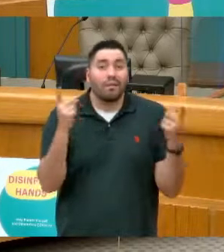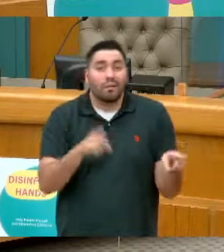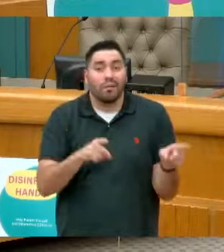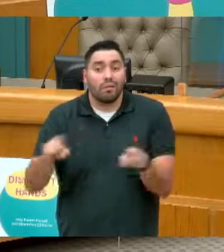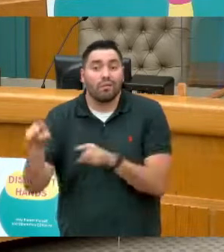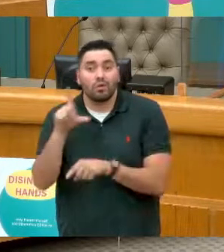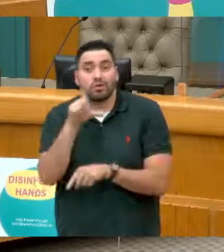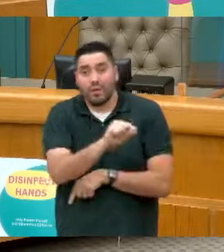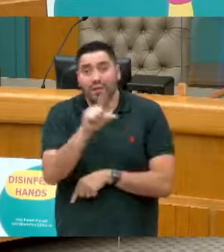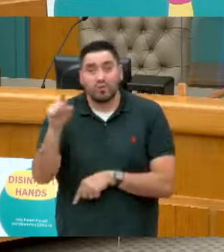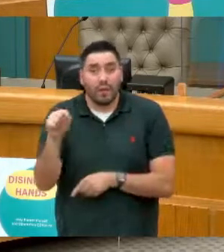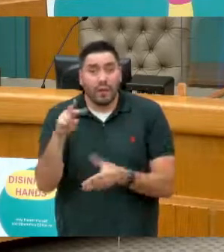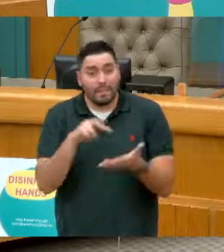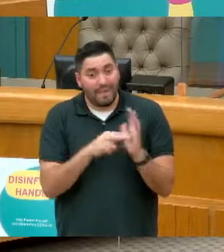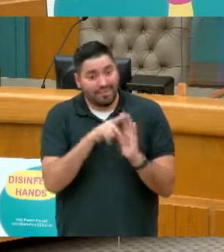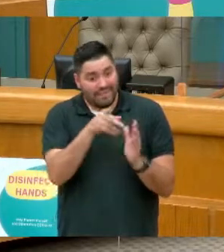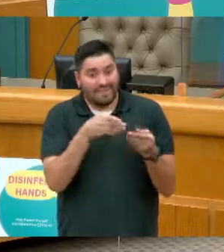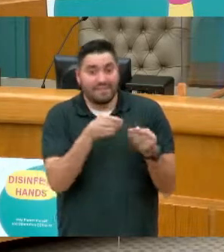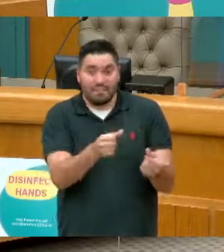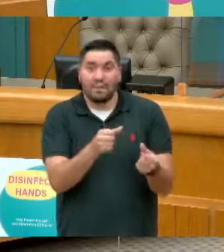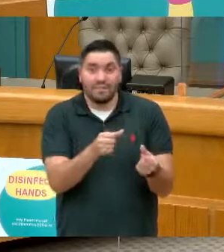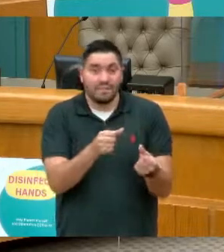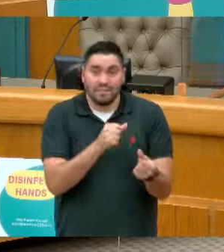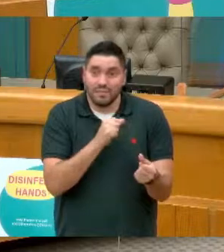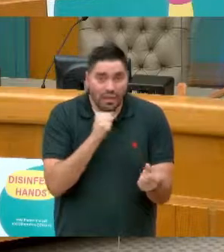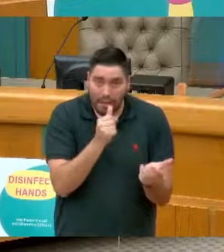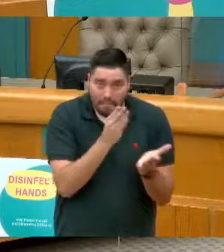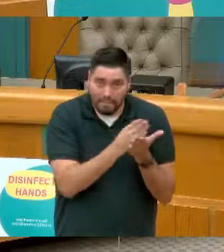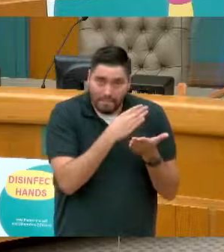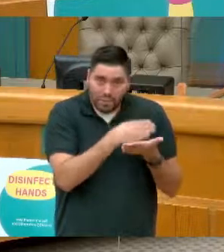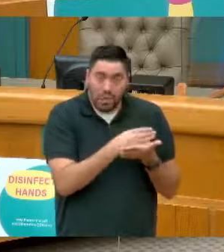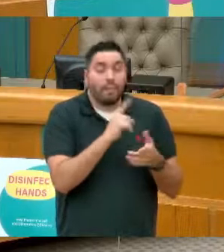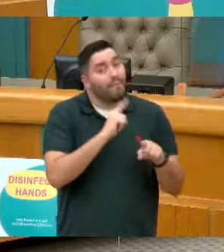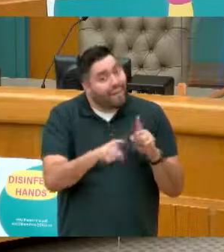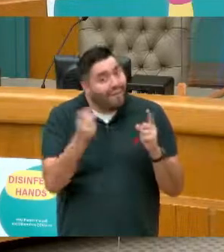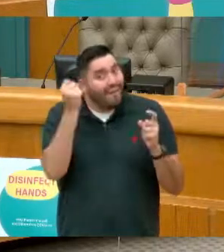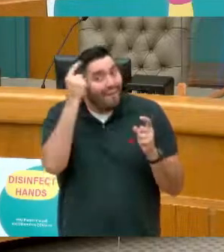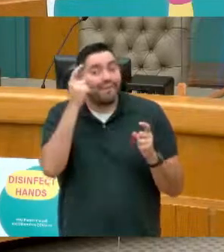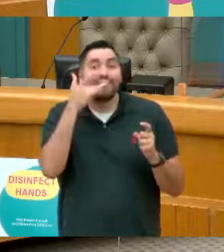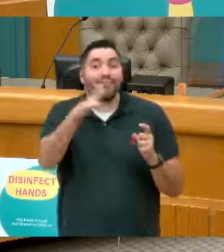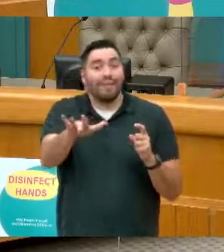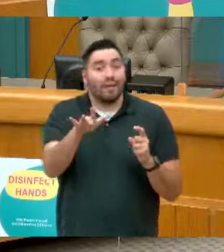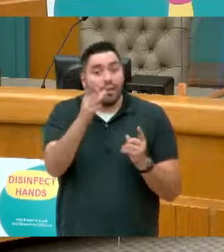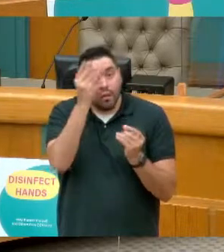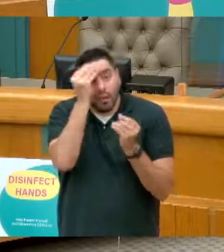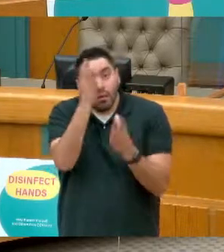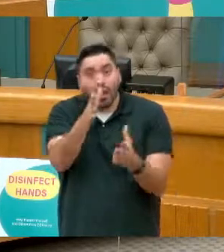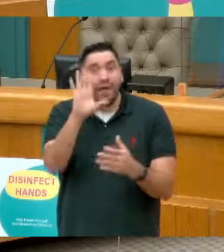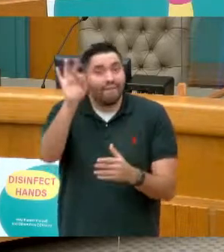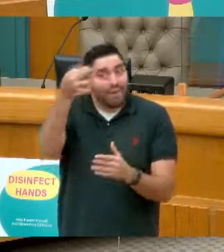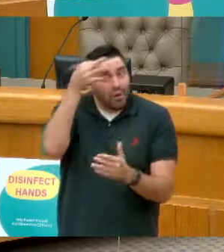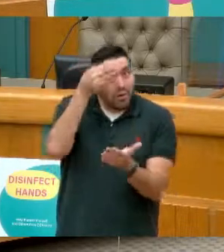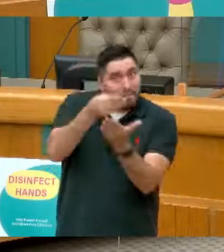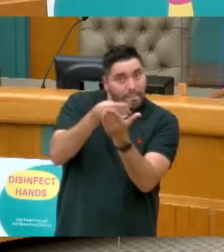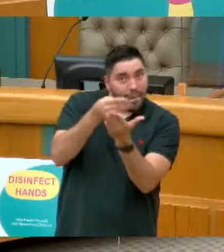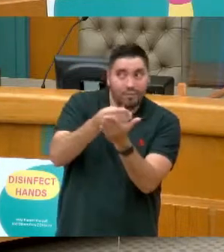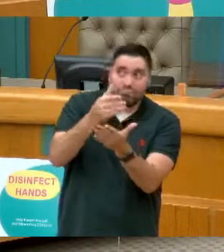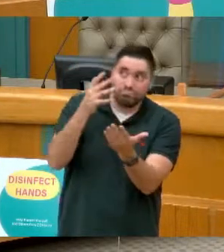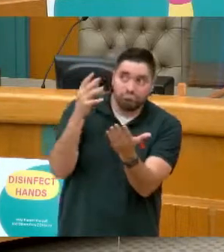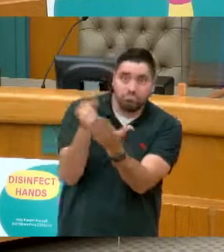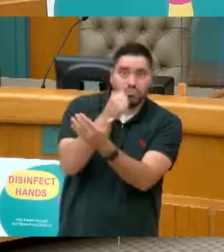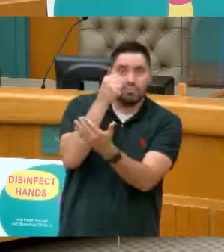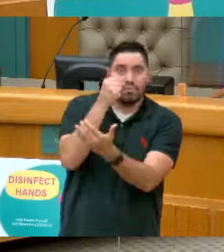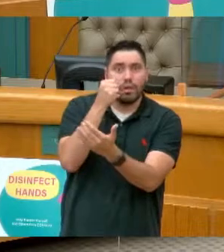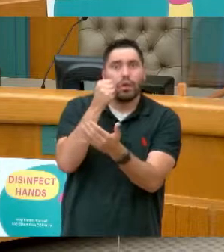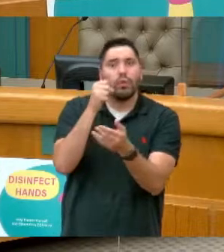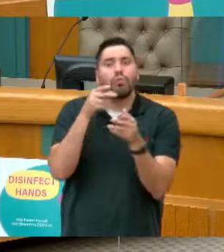stay home rather than risk going out to vote. And so I think that in addition to ensuring that our polling places are safe, we also have